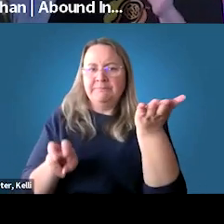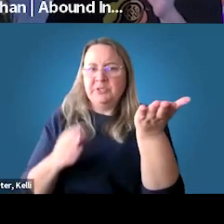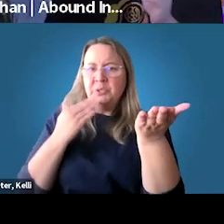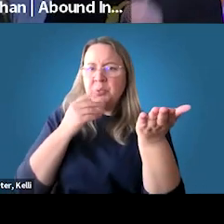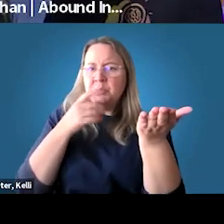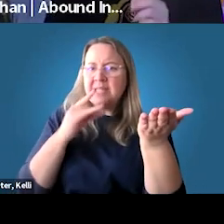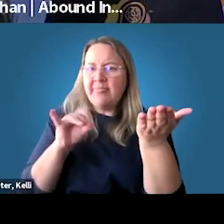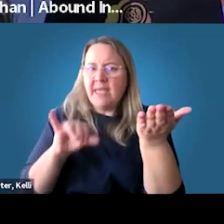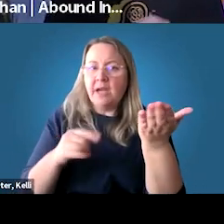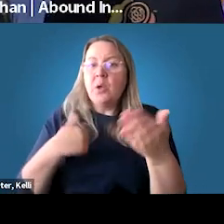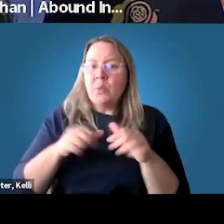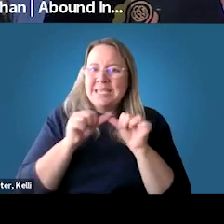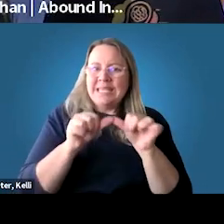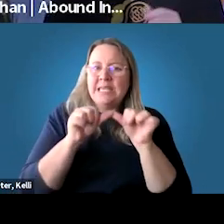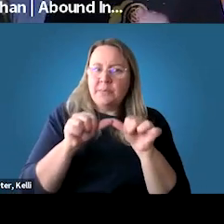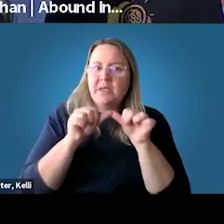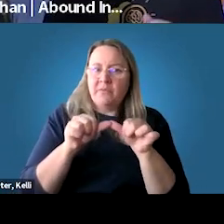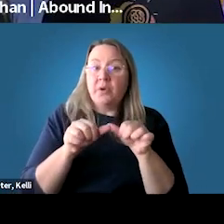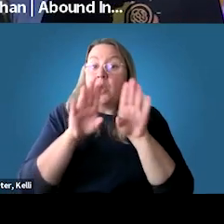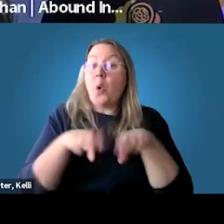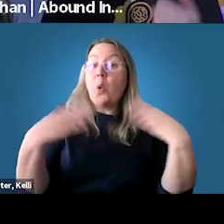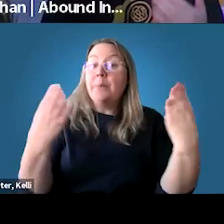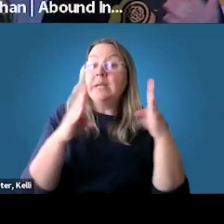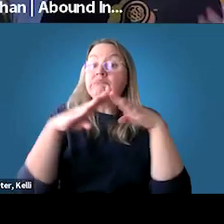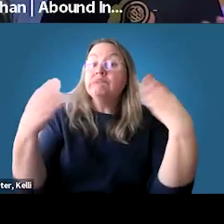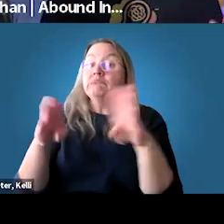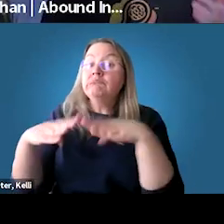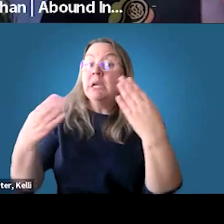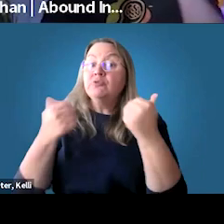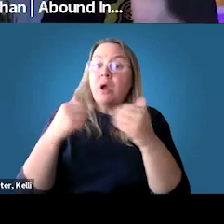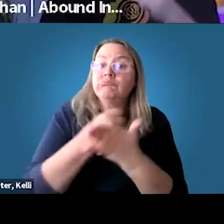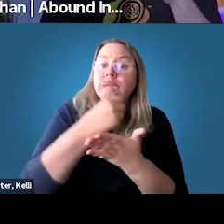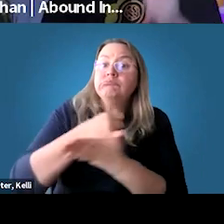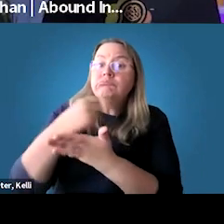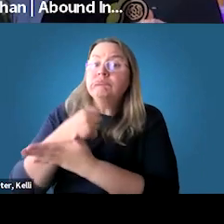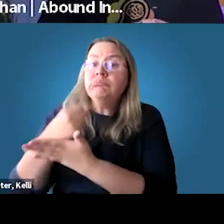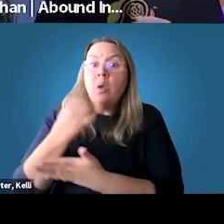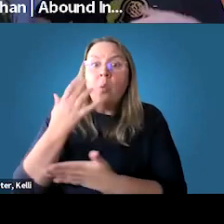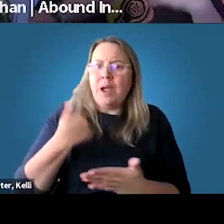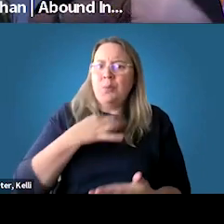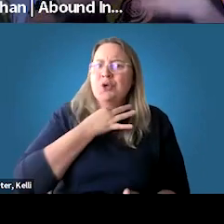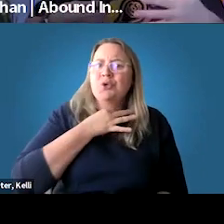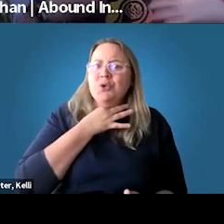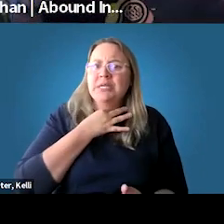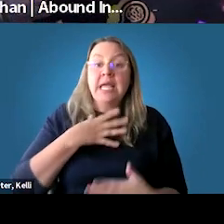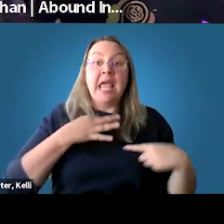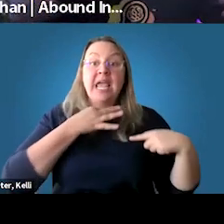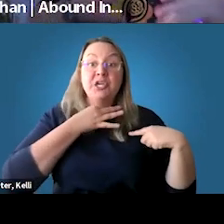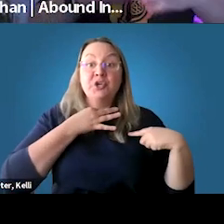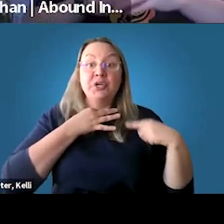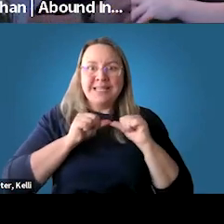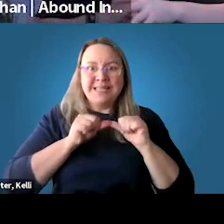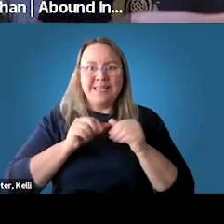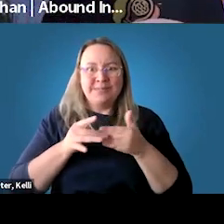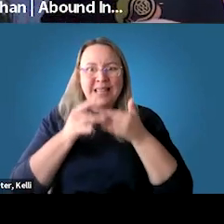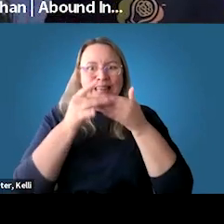this. We keep moving forward, opening new doors and trying new things because we are curious, and curiosity keeps leading